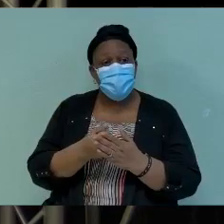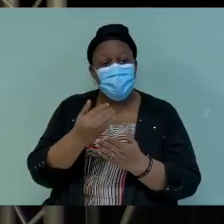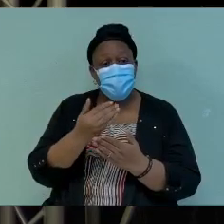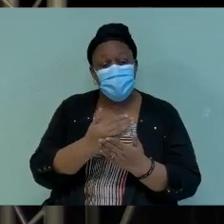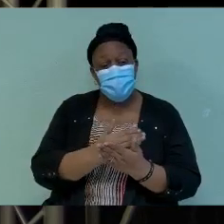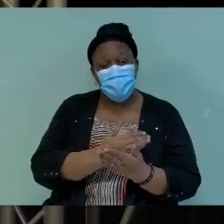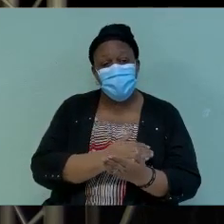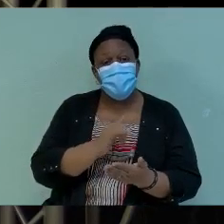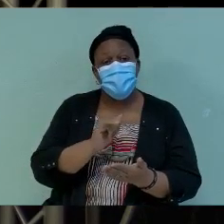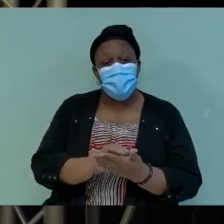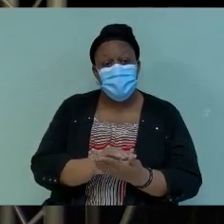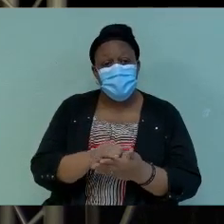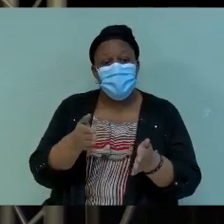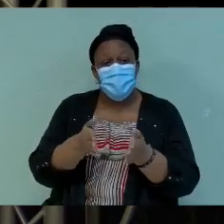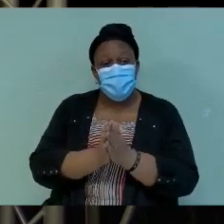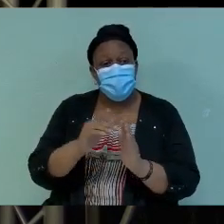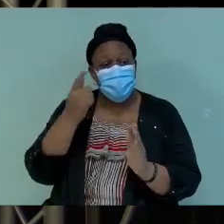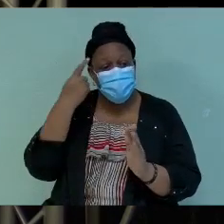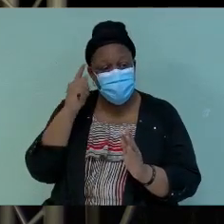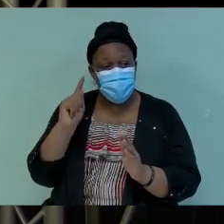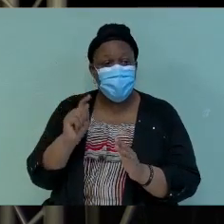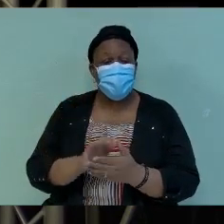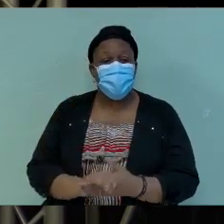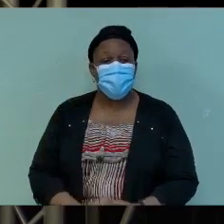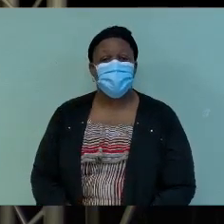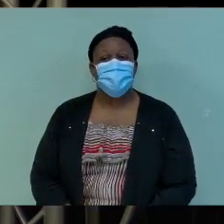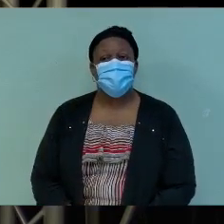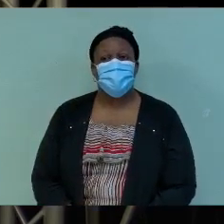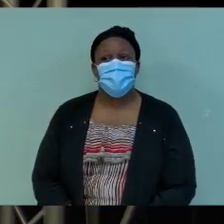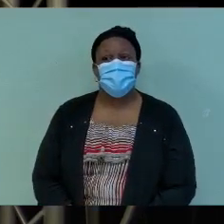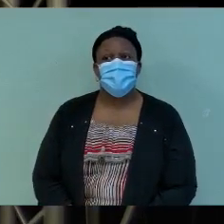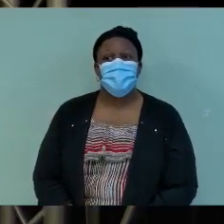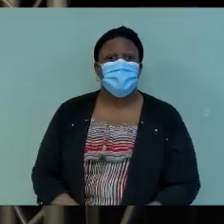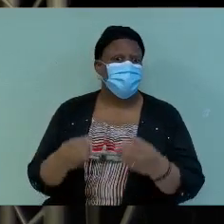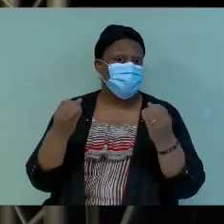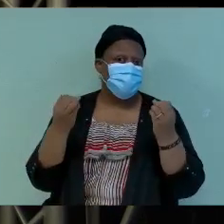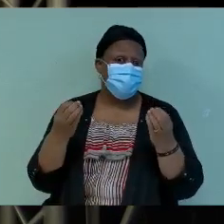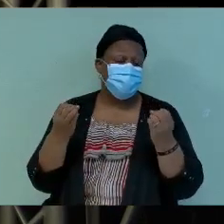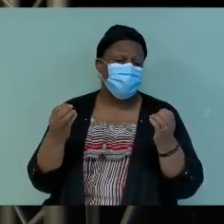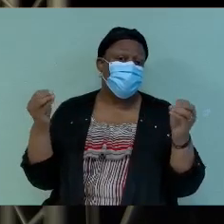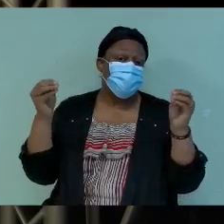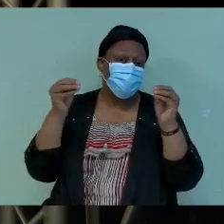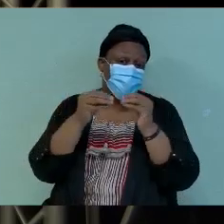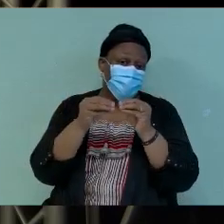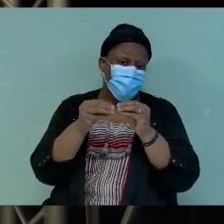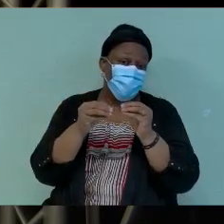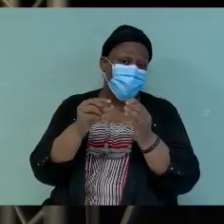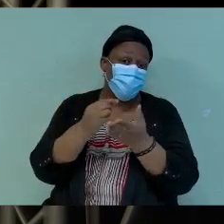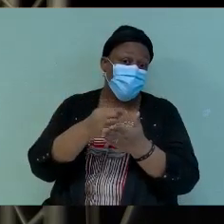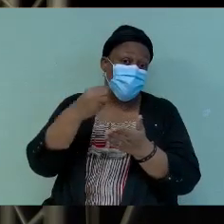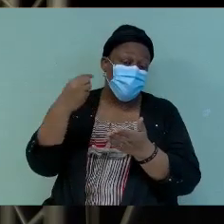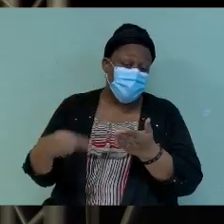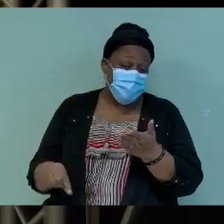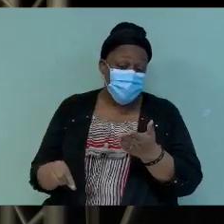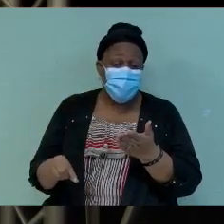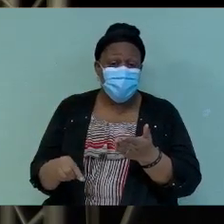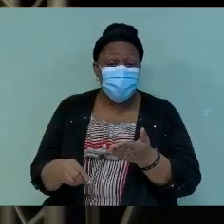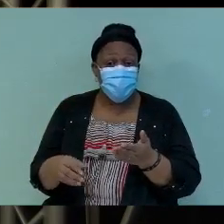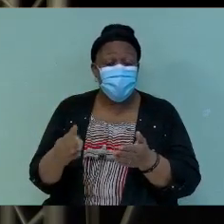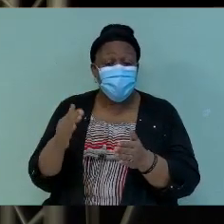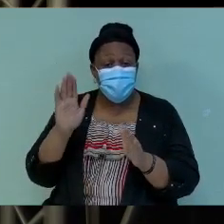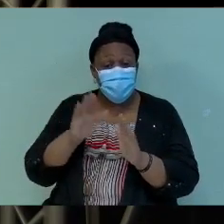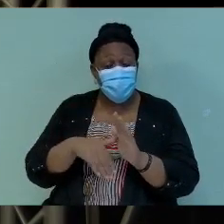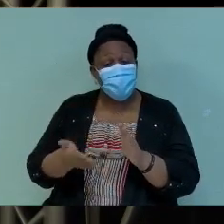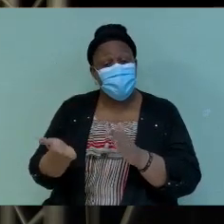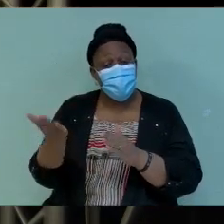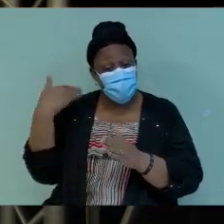There has been an increase in the waste generated. As a result of that, we are asking householders to